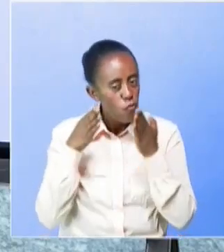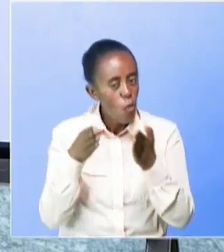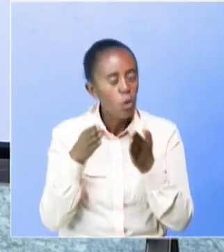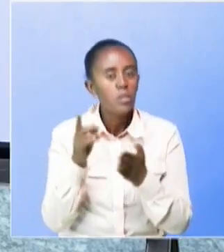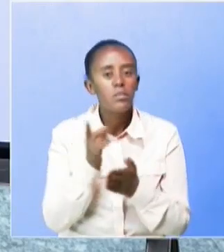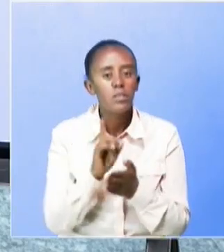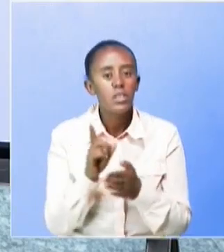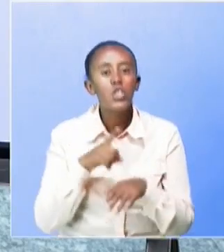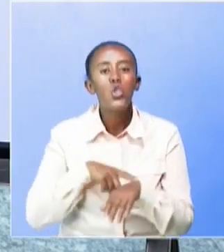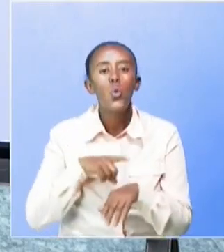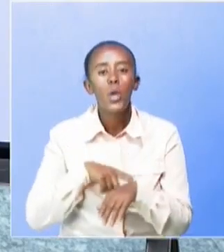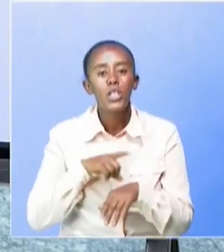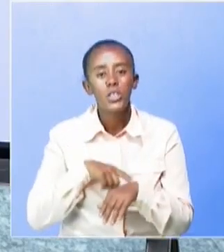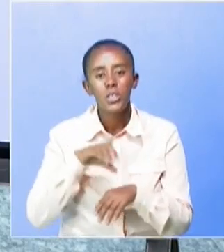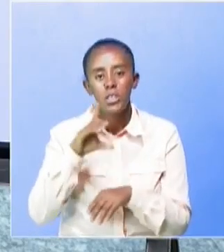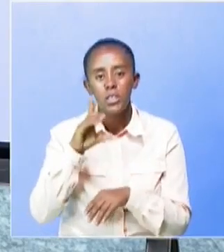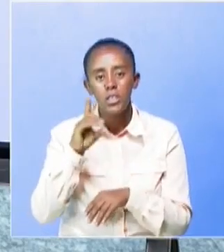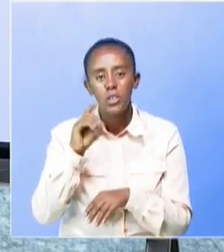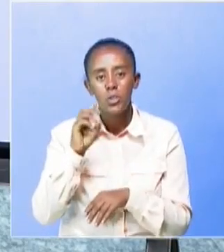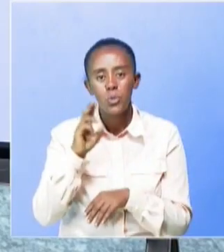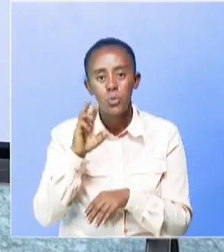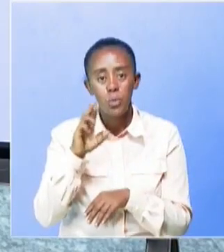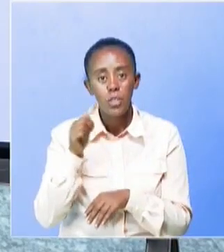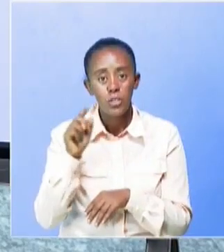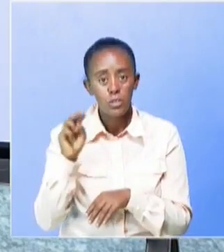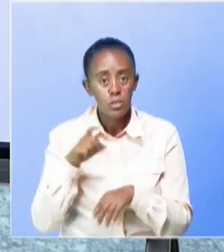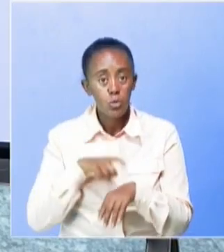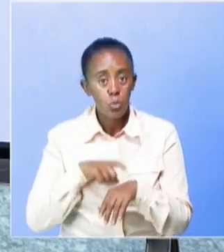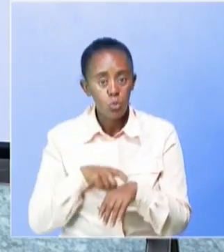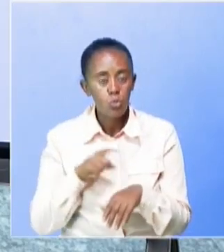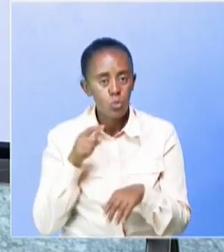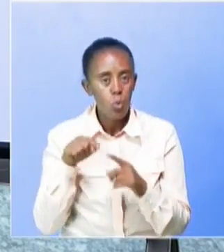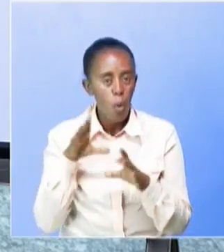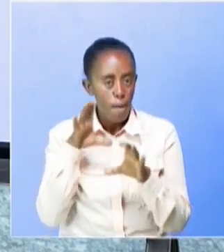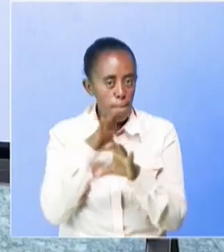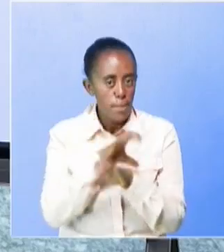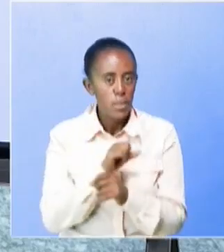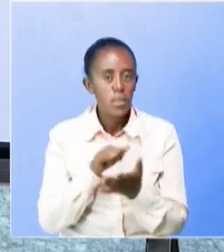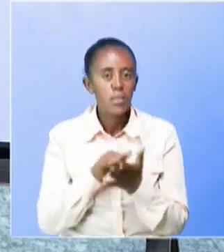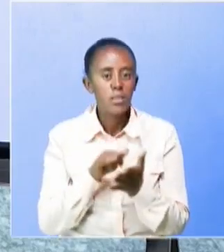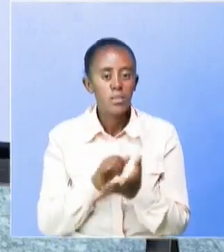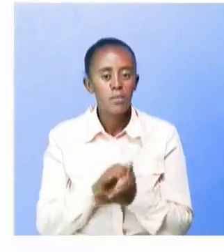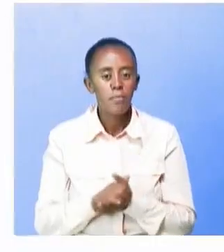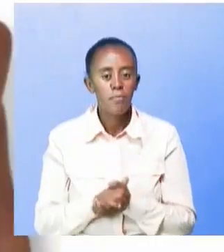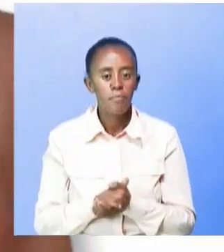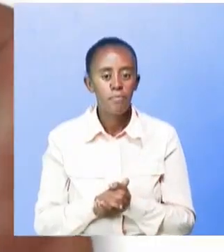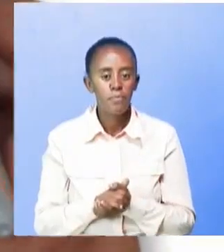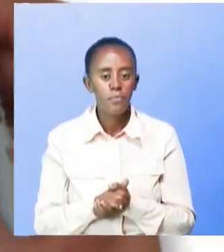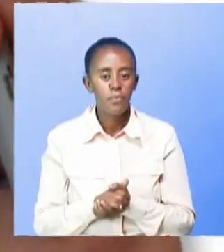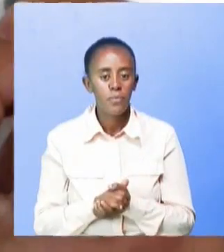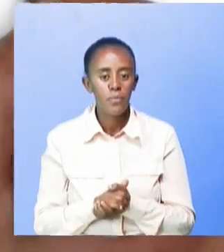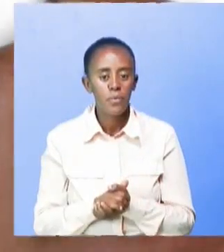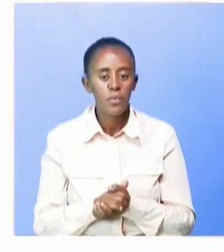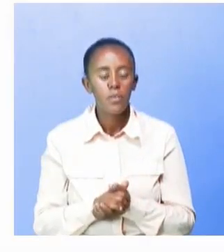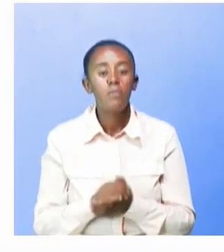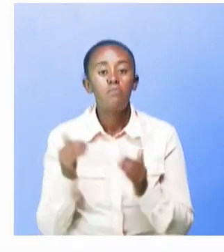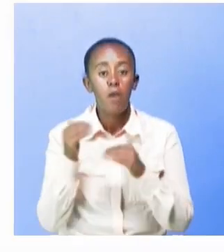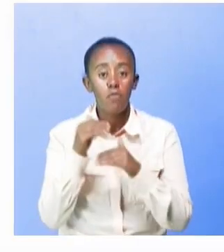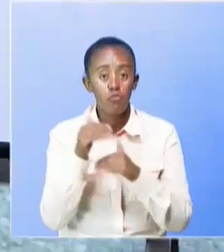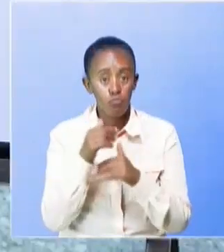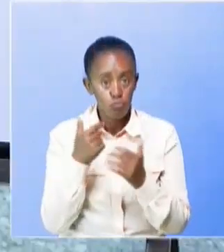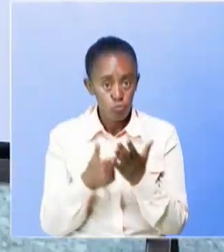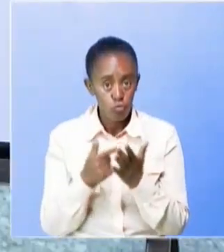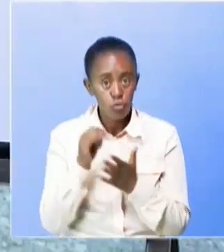the duration, the time it took them to complete that action. The time that it took them to complete the action is what?